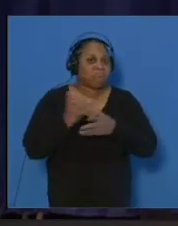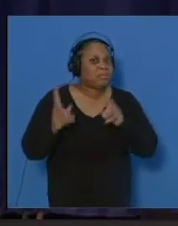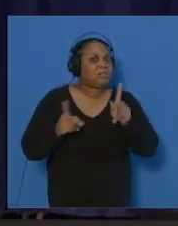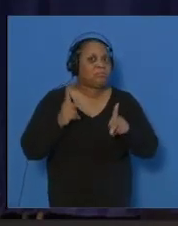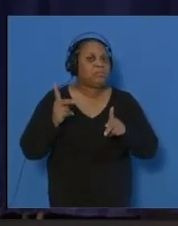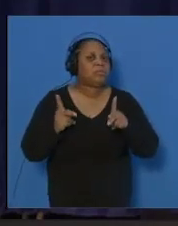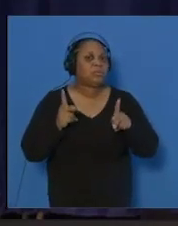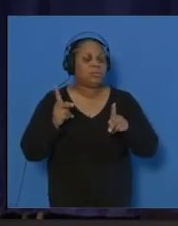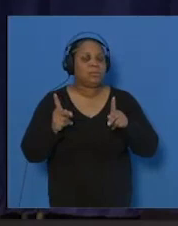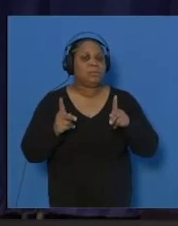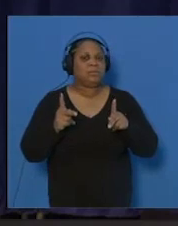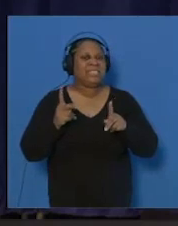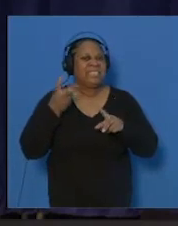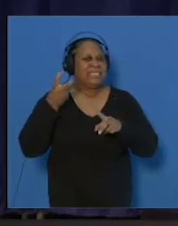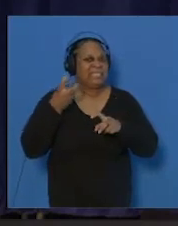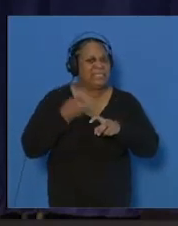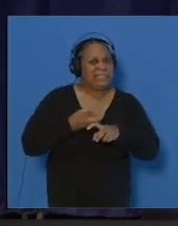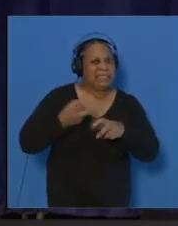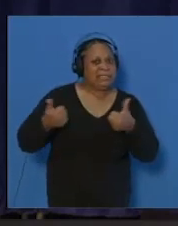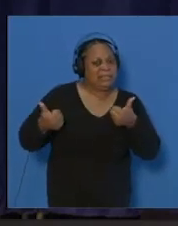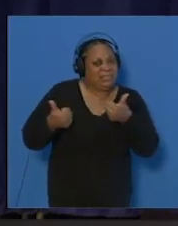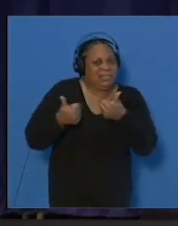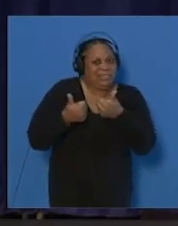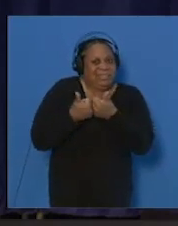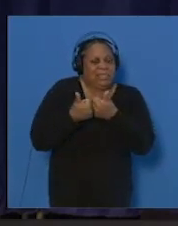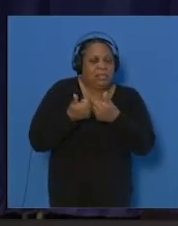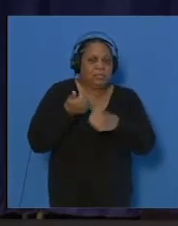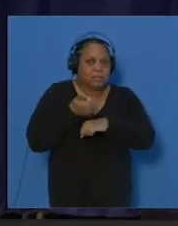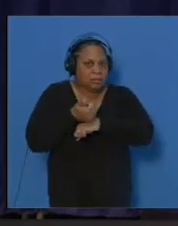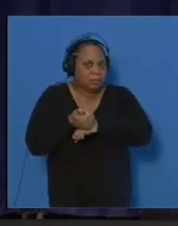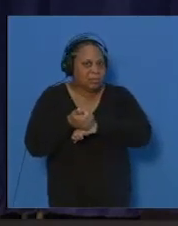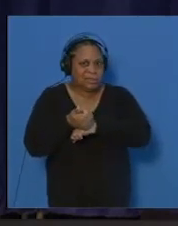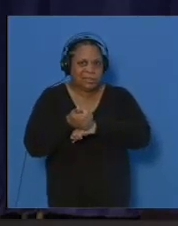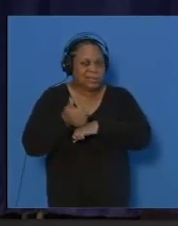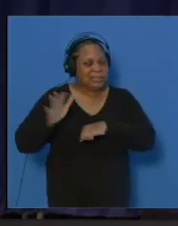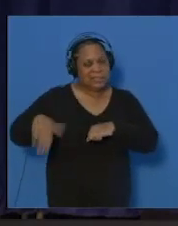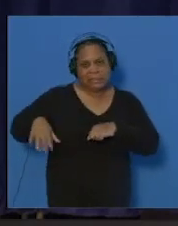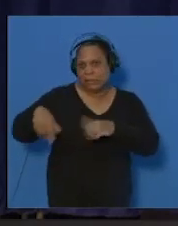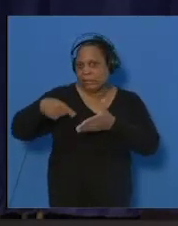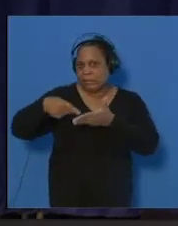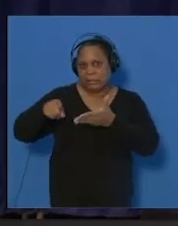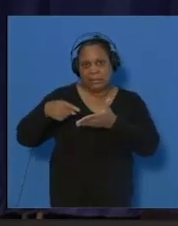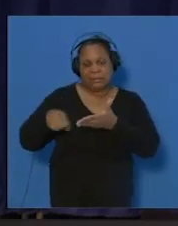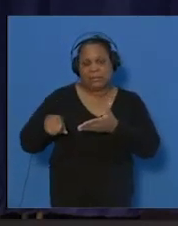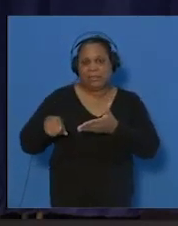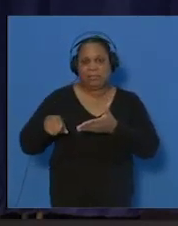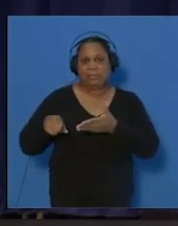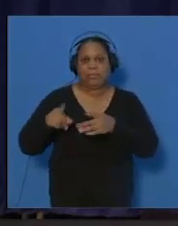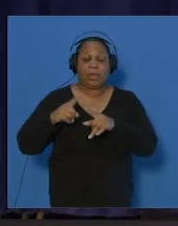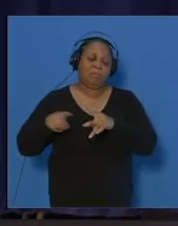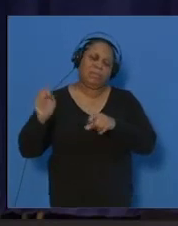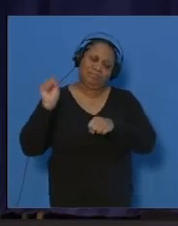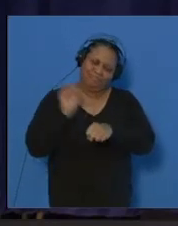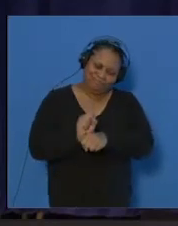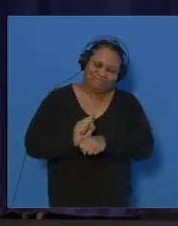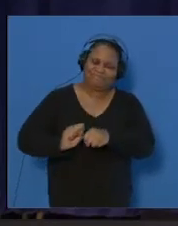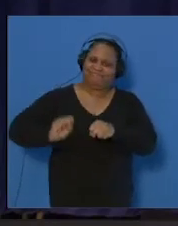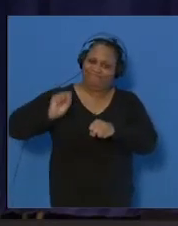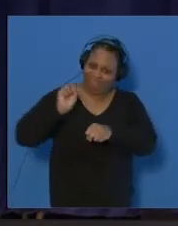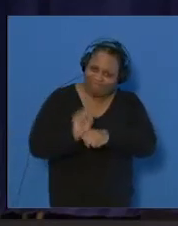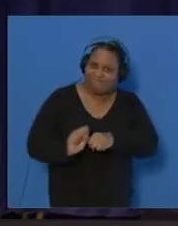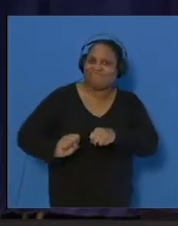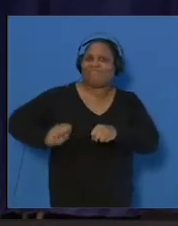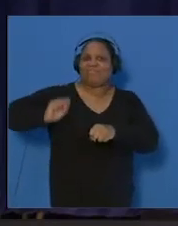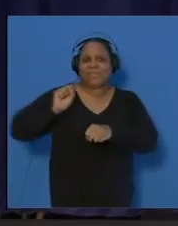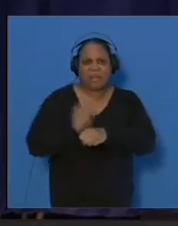has been a difficult challenge to overcome, not getting paid. But we have worked really, really hard to ensure